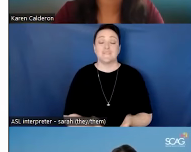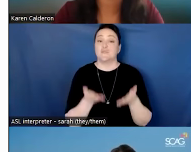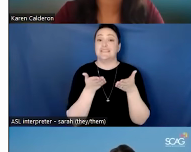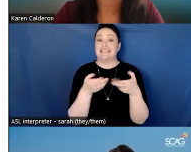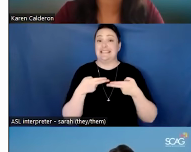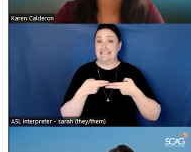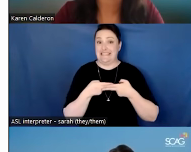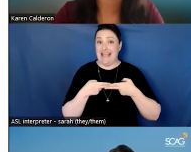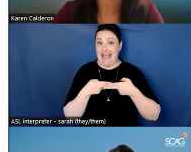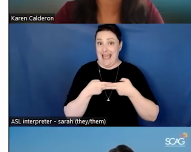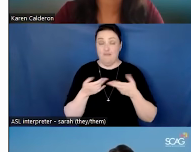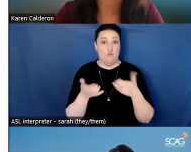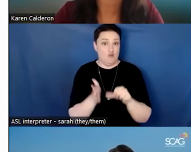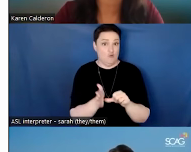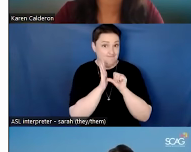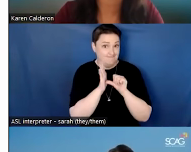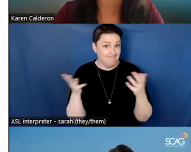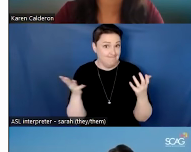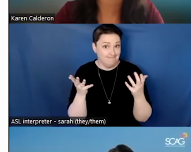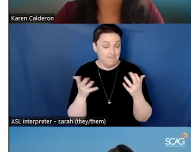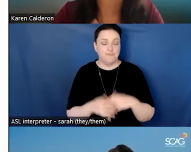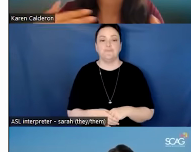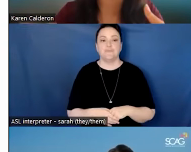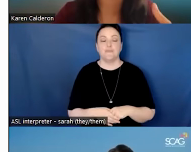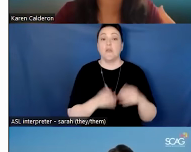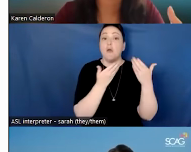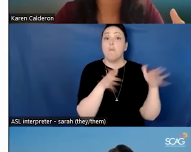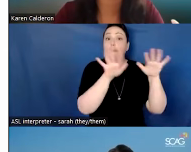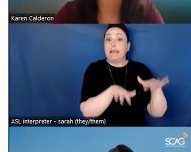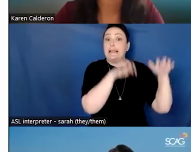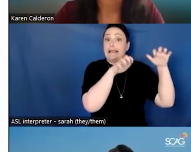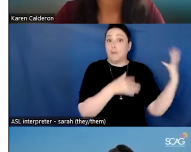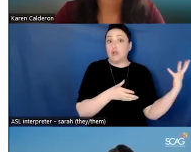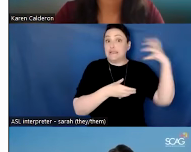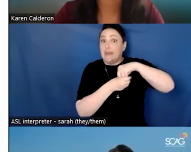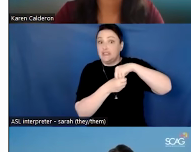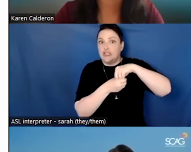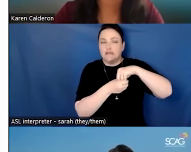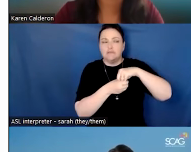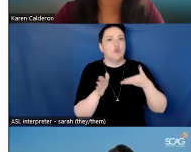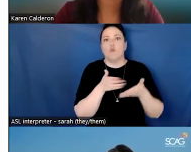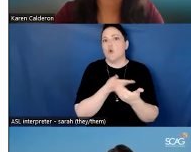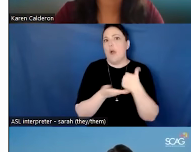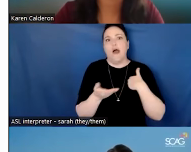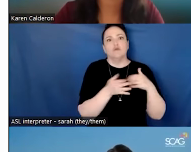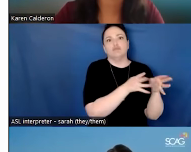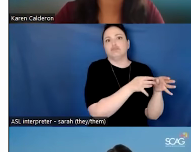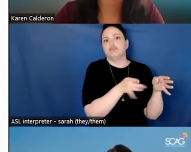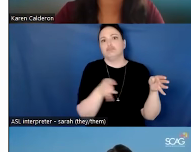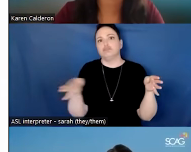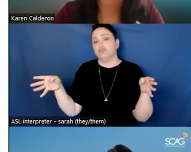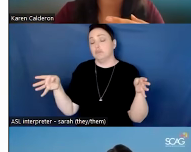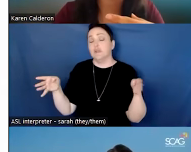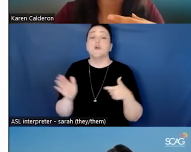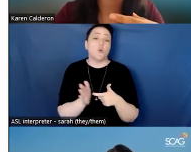that I want you to take is that public participation just happens throughout the process. There's 2 official comment periods that are required